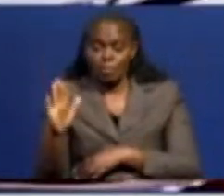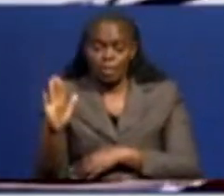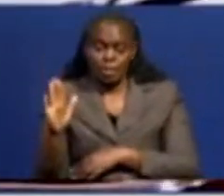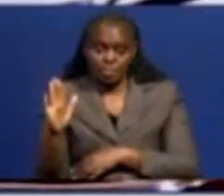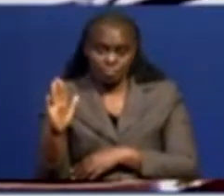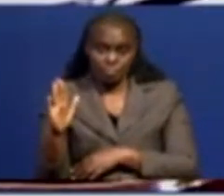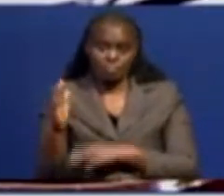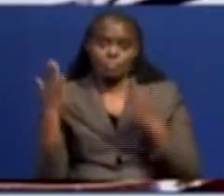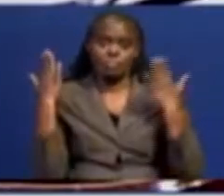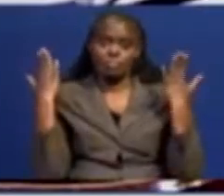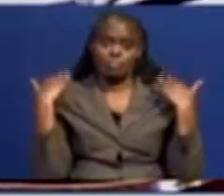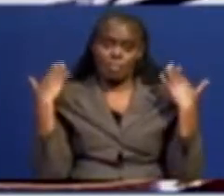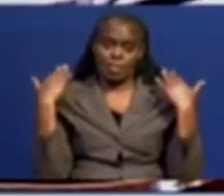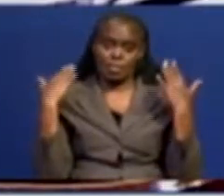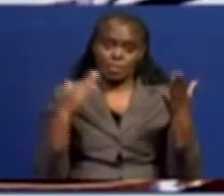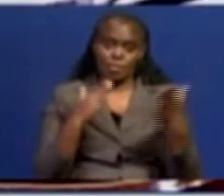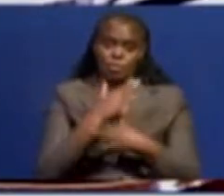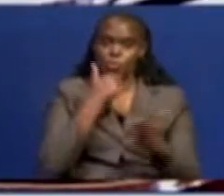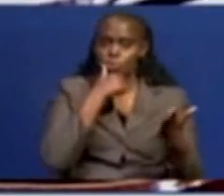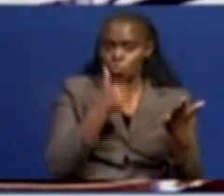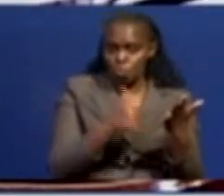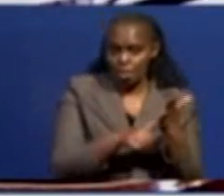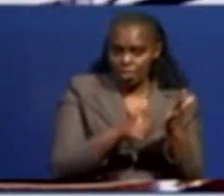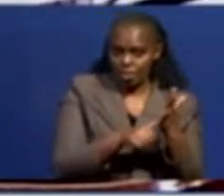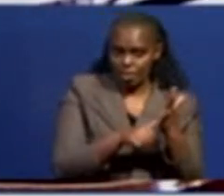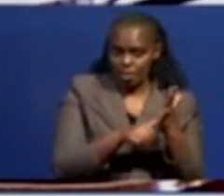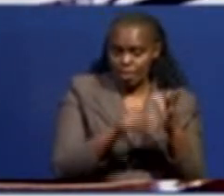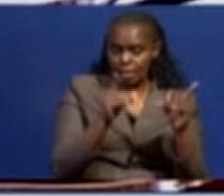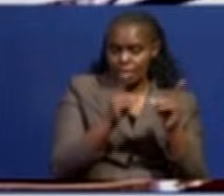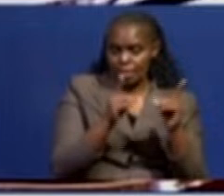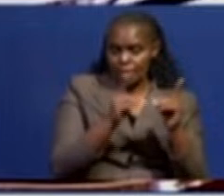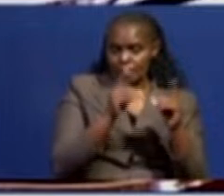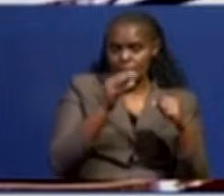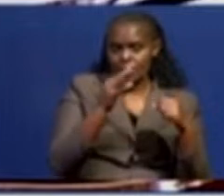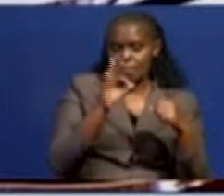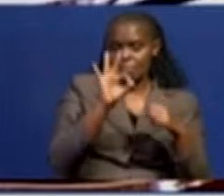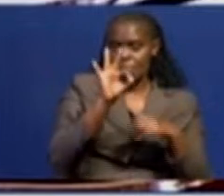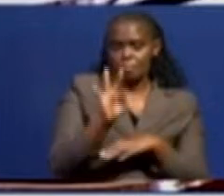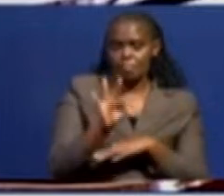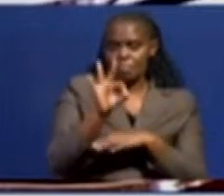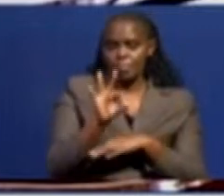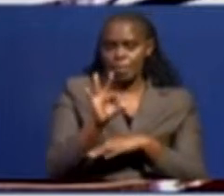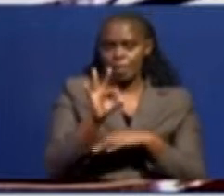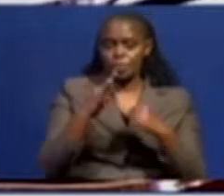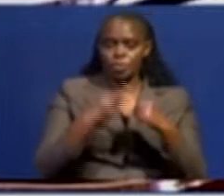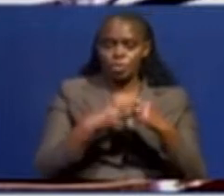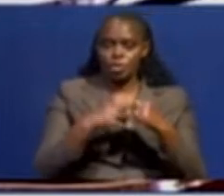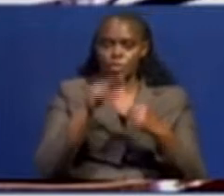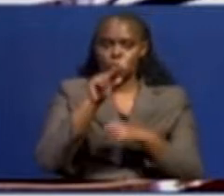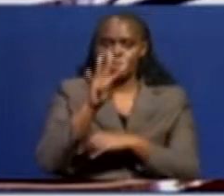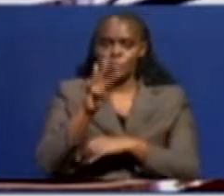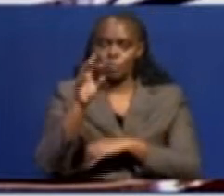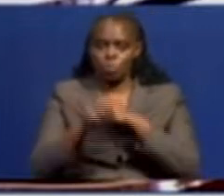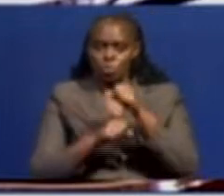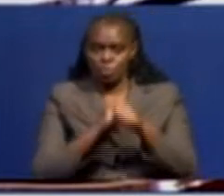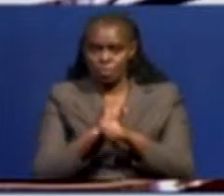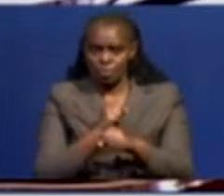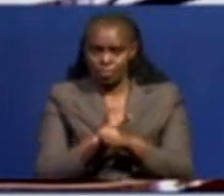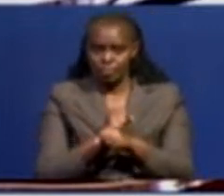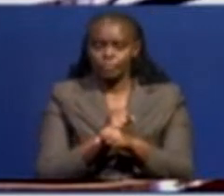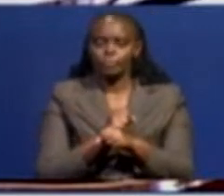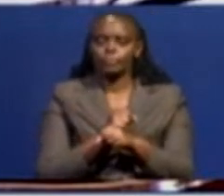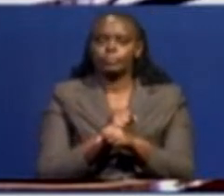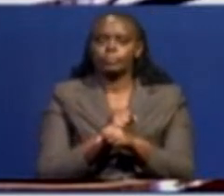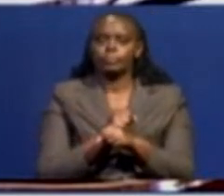The governor of Meru, through a letter dated 8th March 2024. Honorable